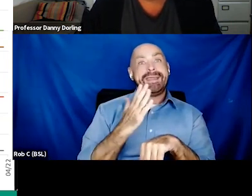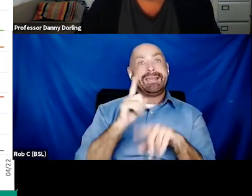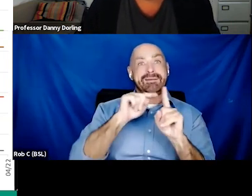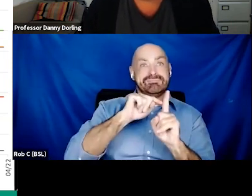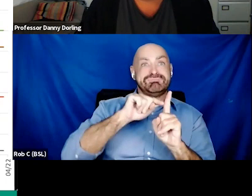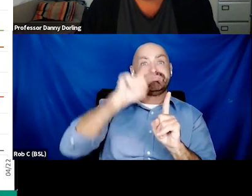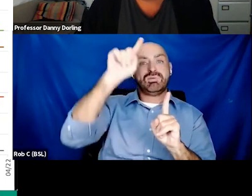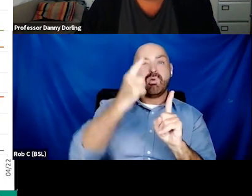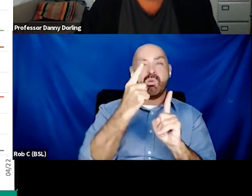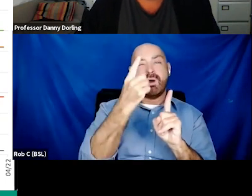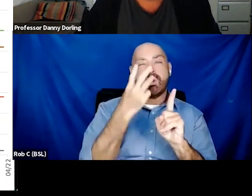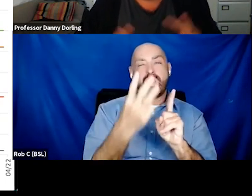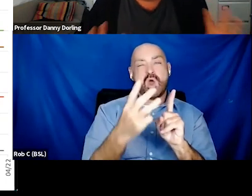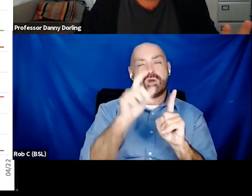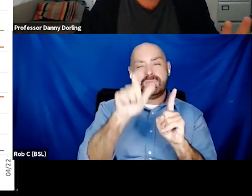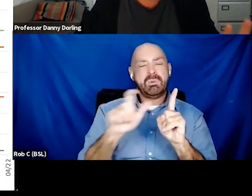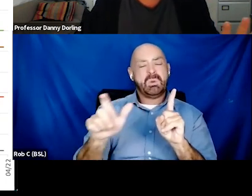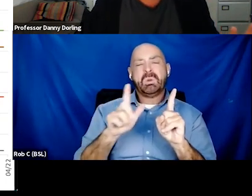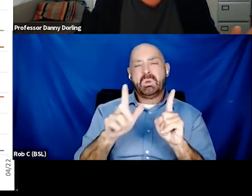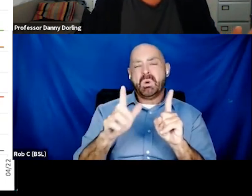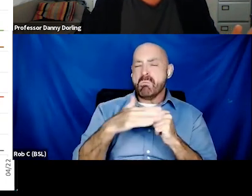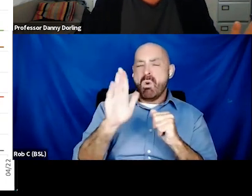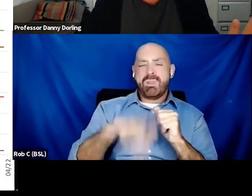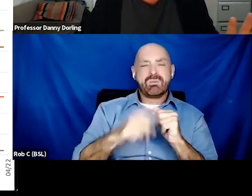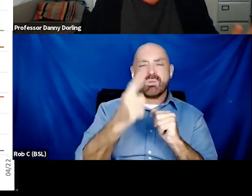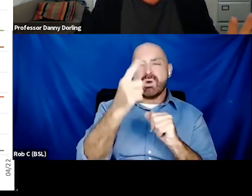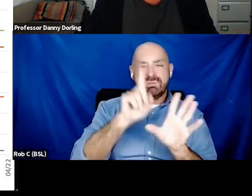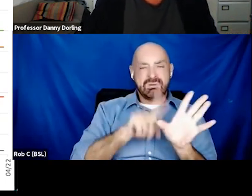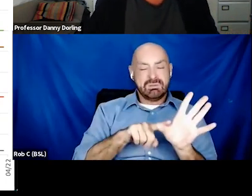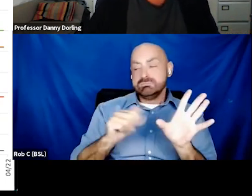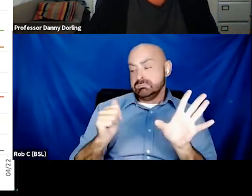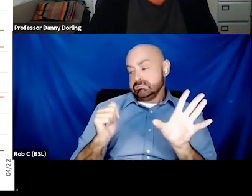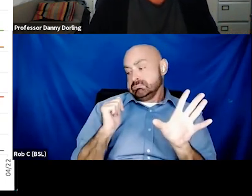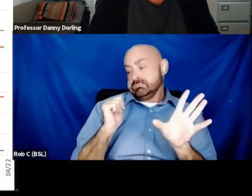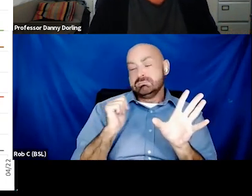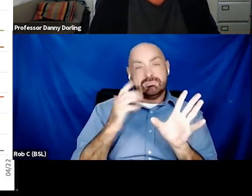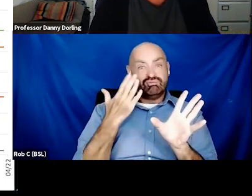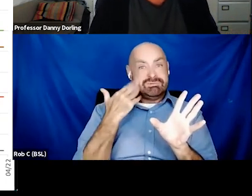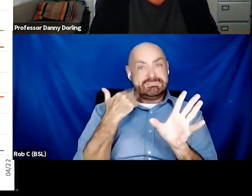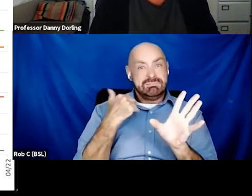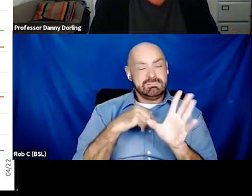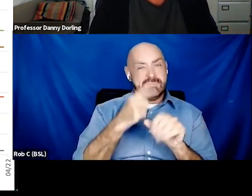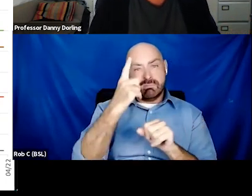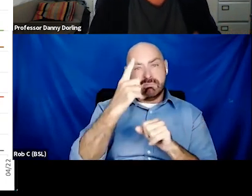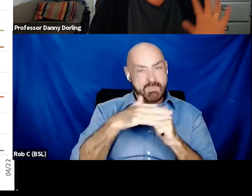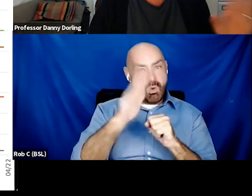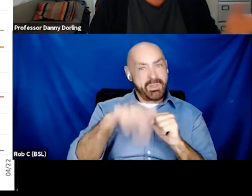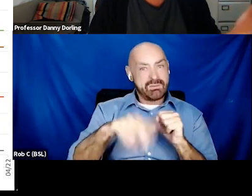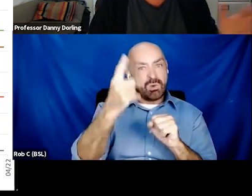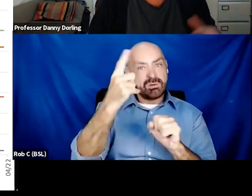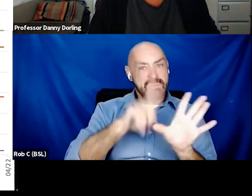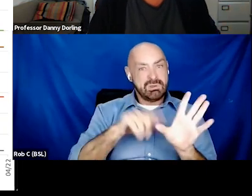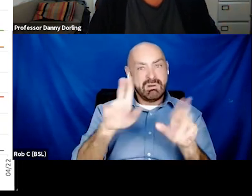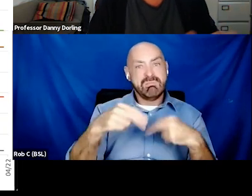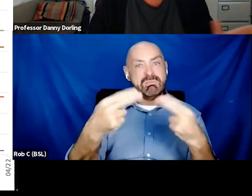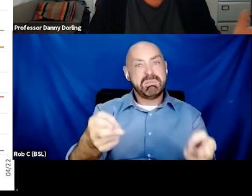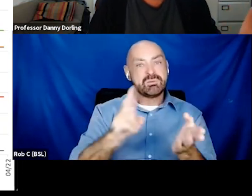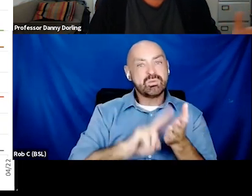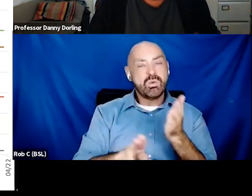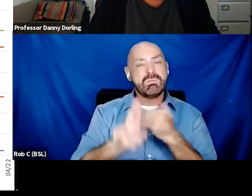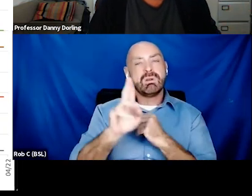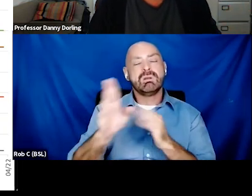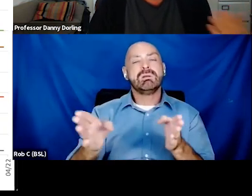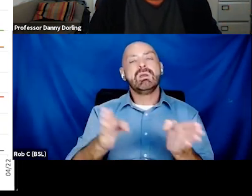third of people say it's going to be more than a year, even most recently, more than a year to return to normal. So what about the other side? What about the